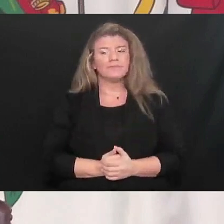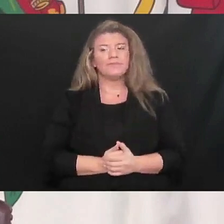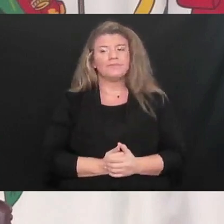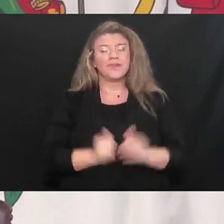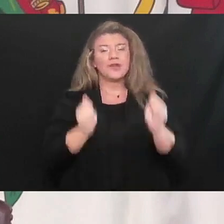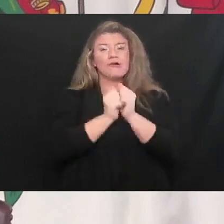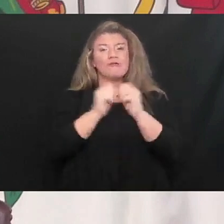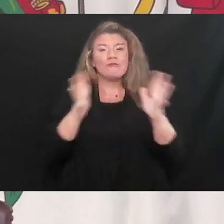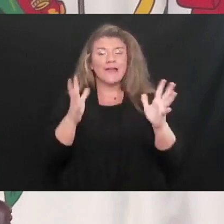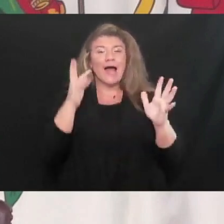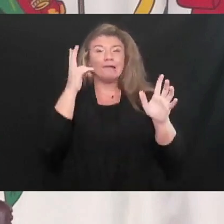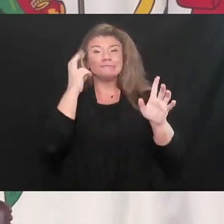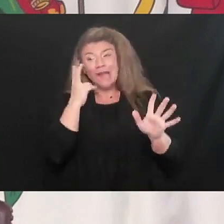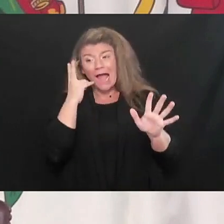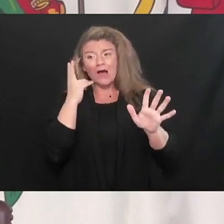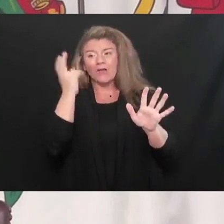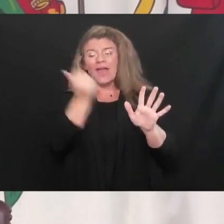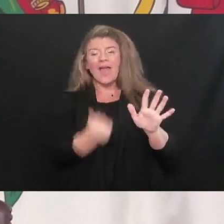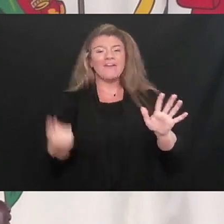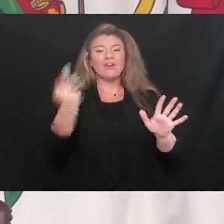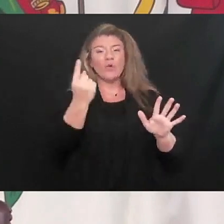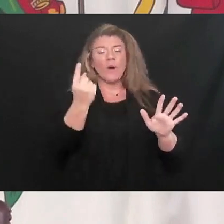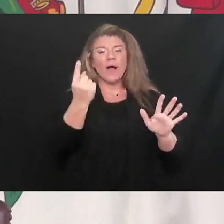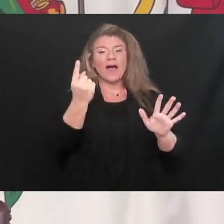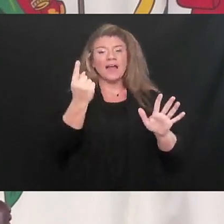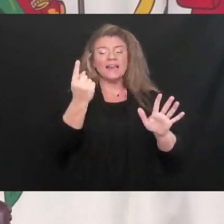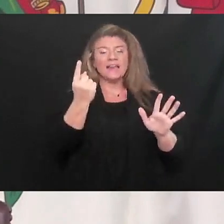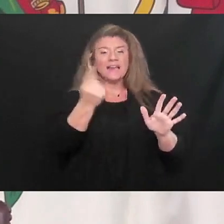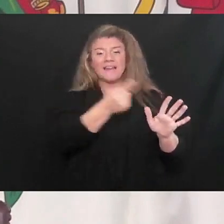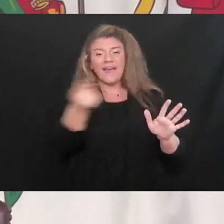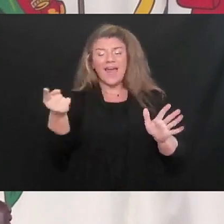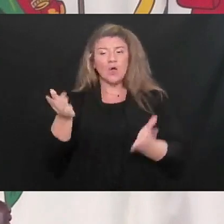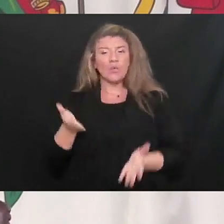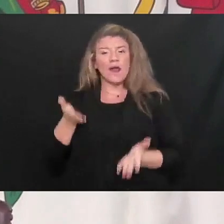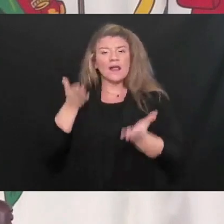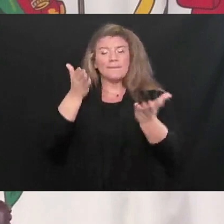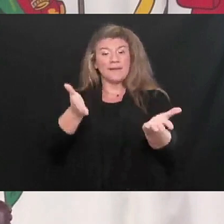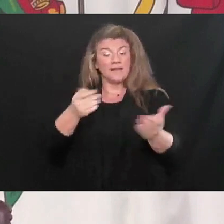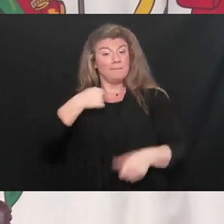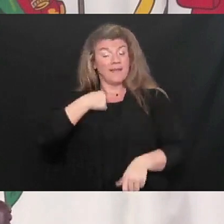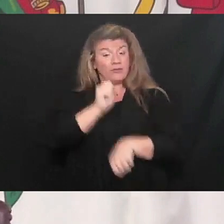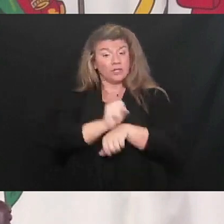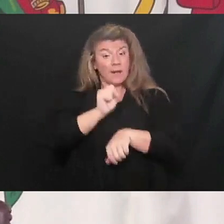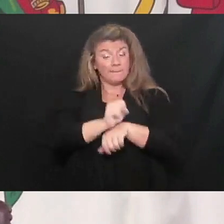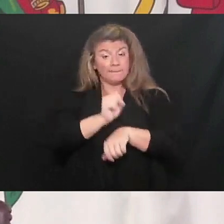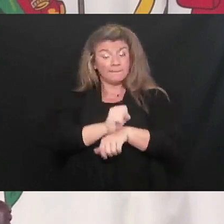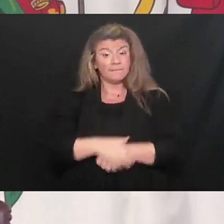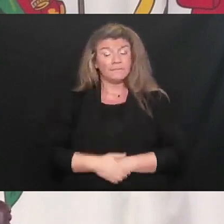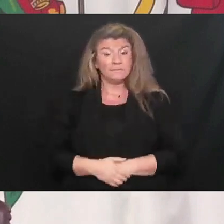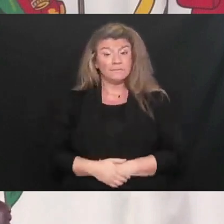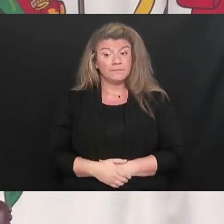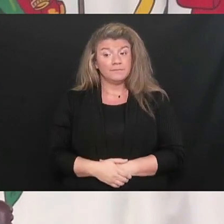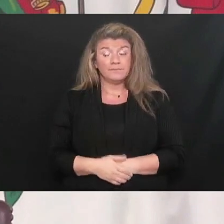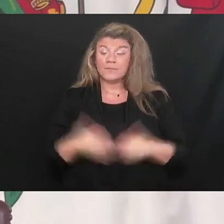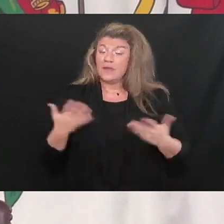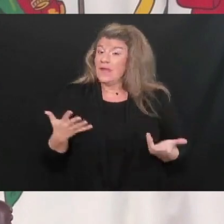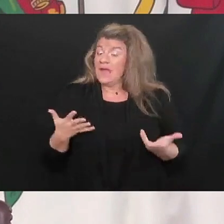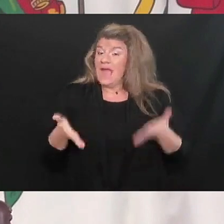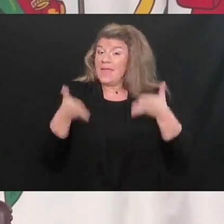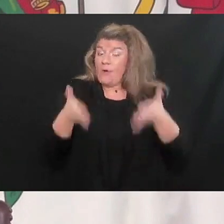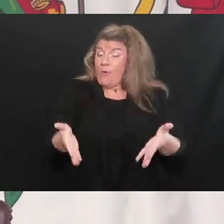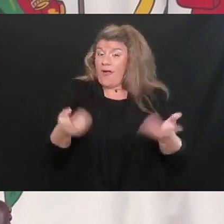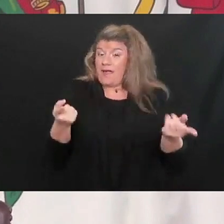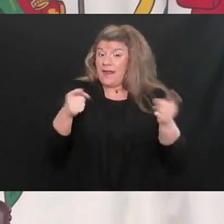question whatsoever, everyone unanimously recommended me for the job. Now, and the way that it all